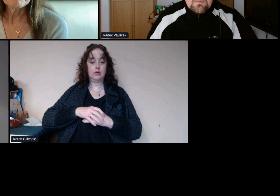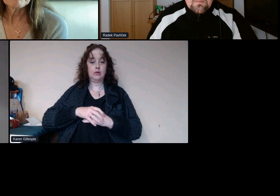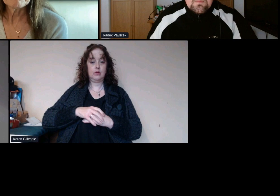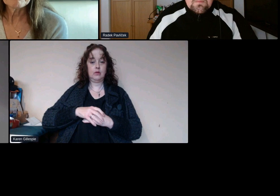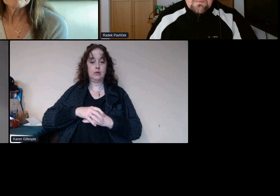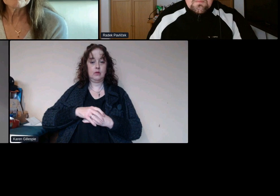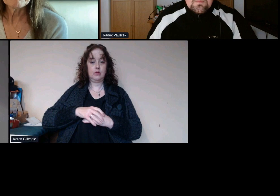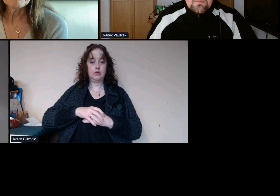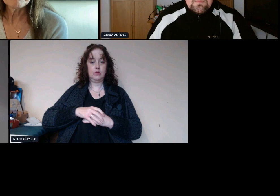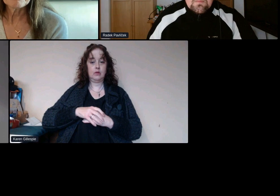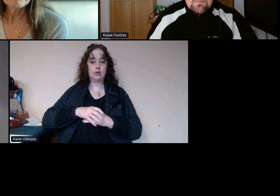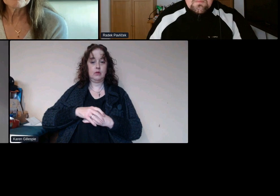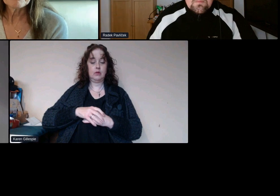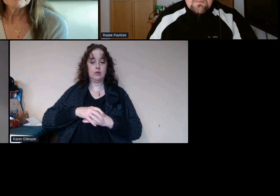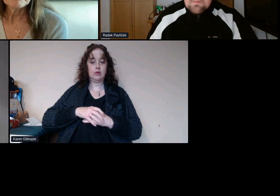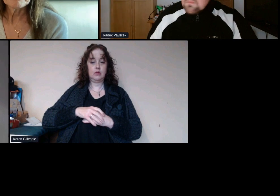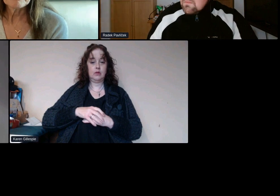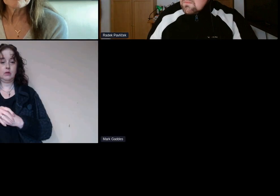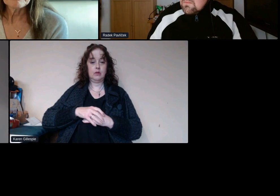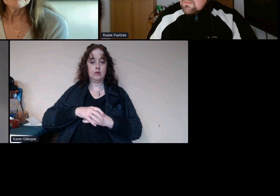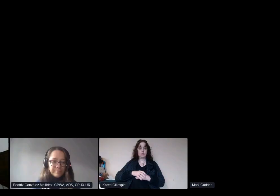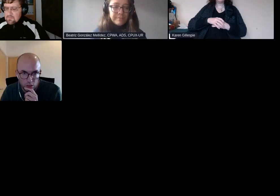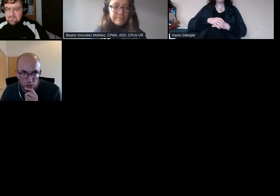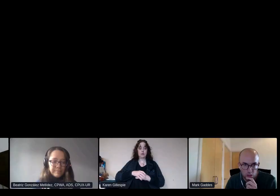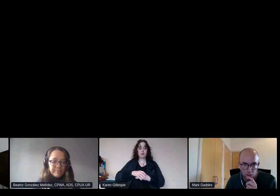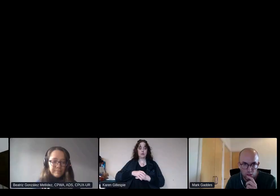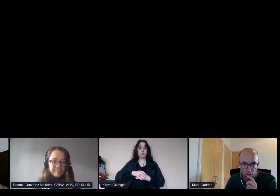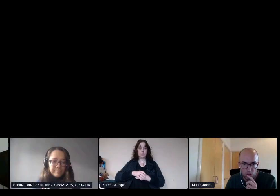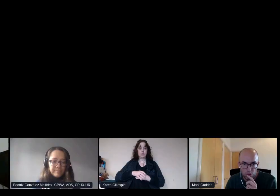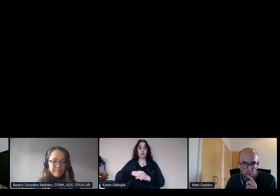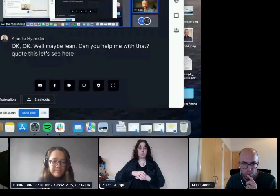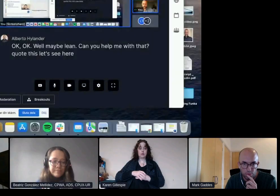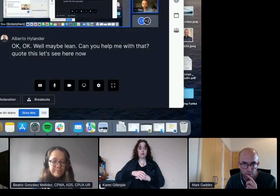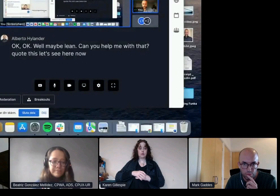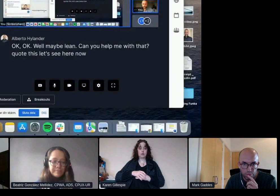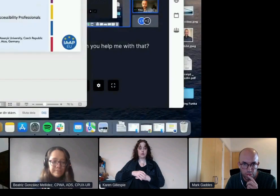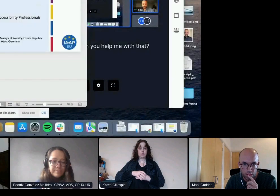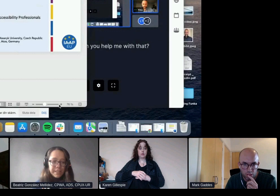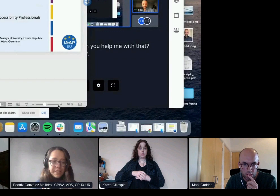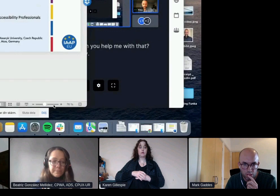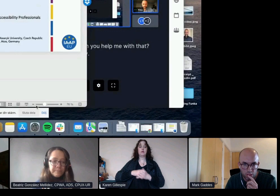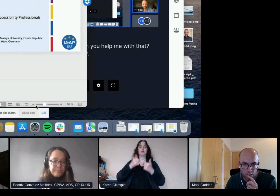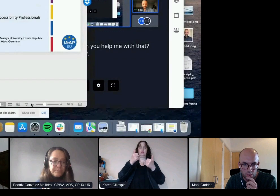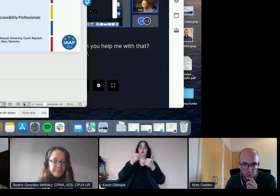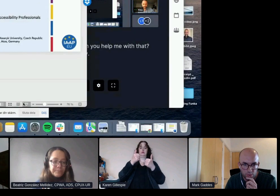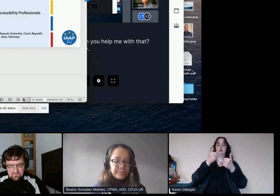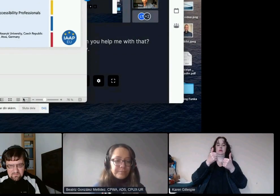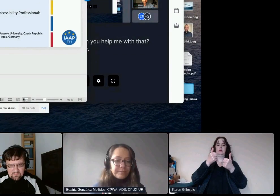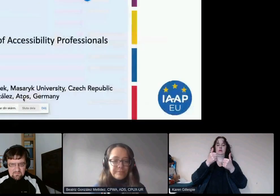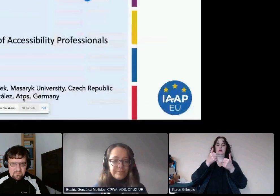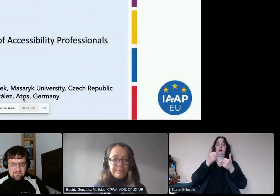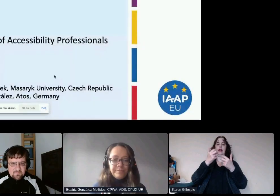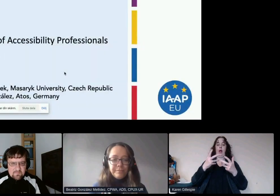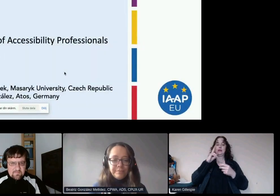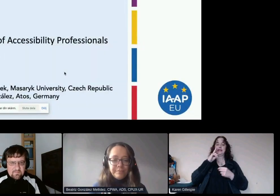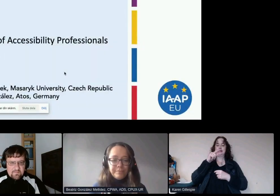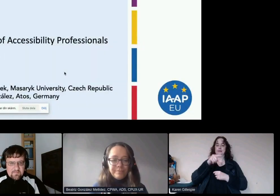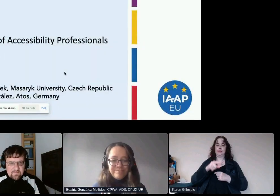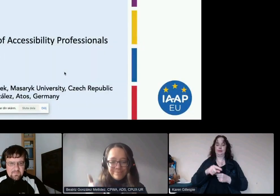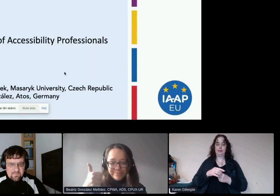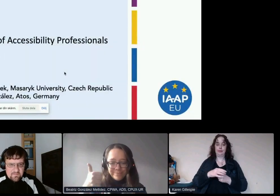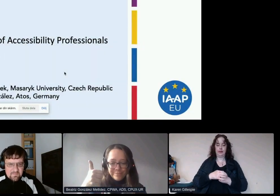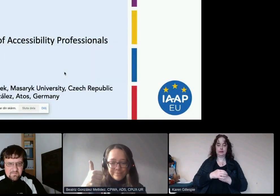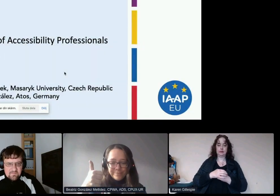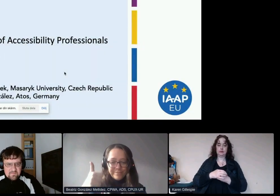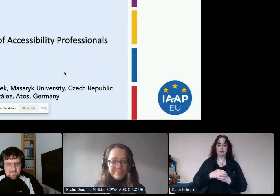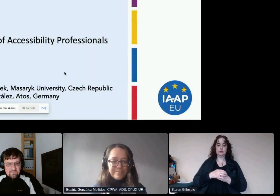that? Oh, let's see here. Now yes. We see something. Good. And now